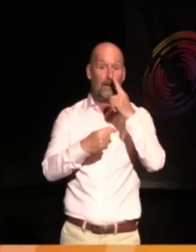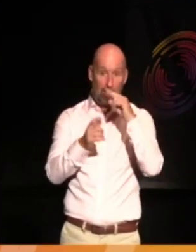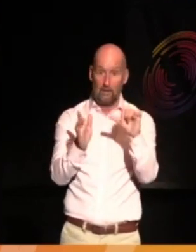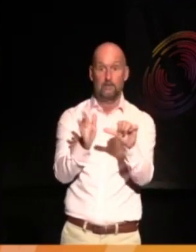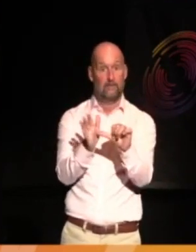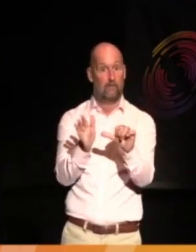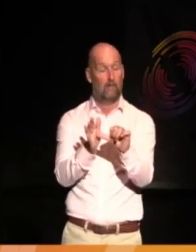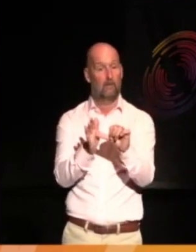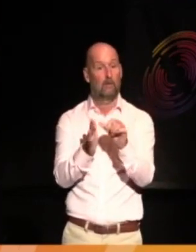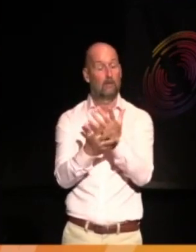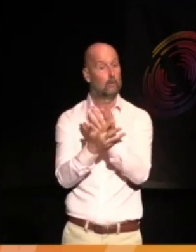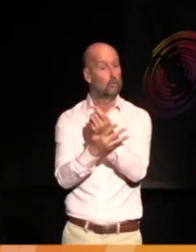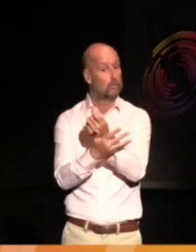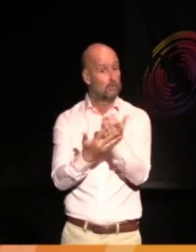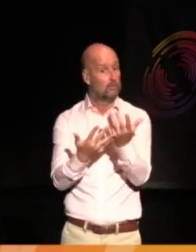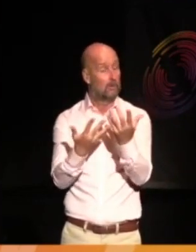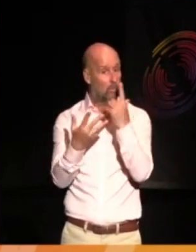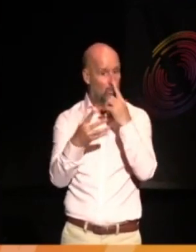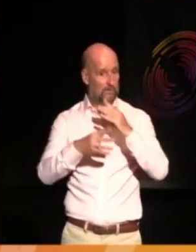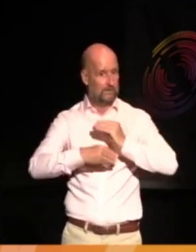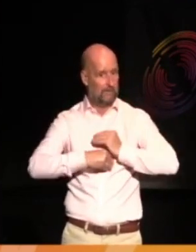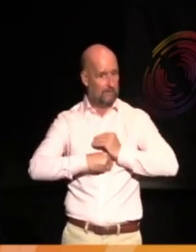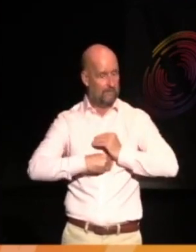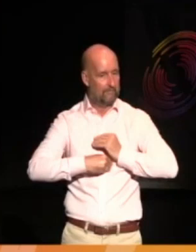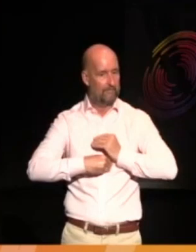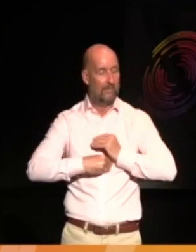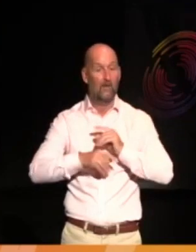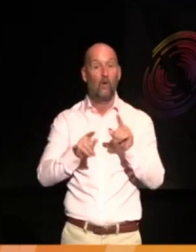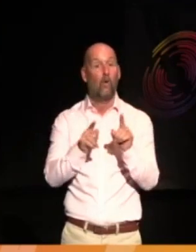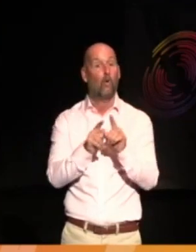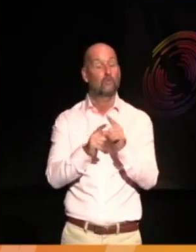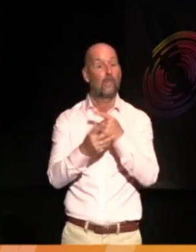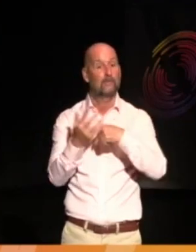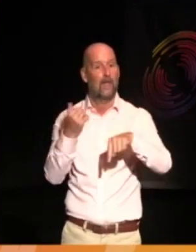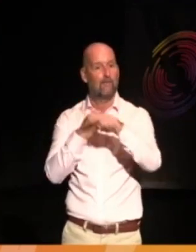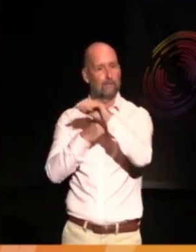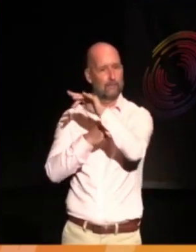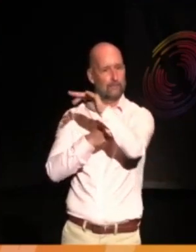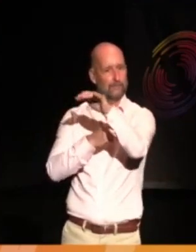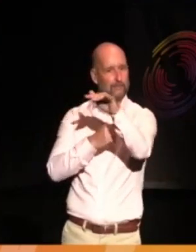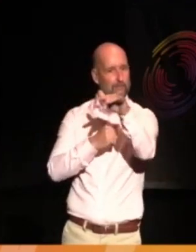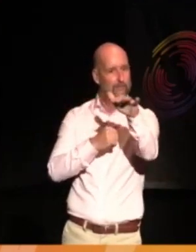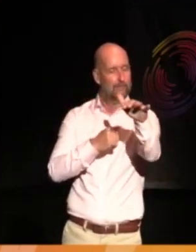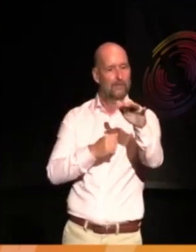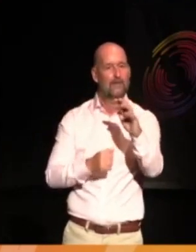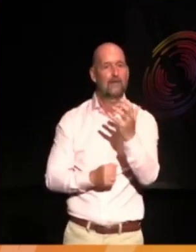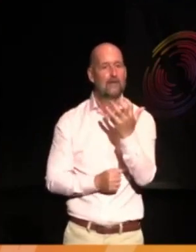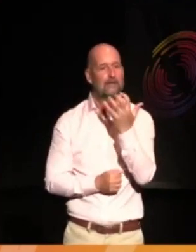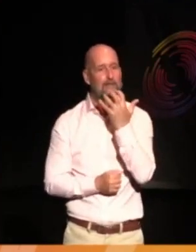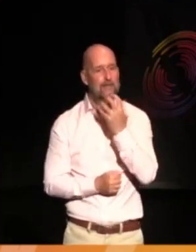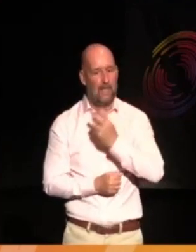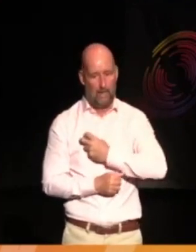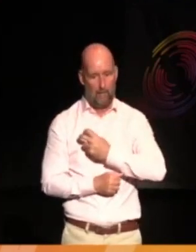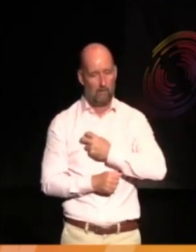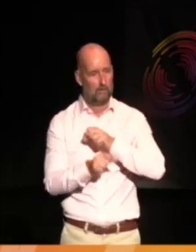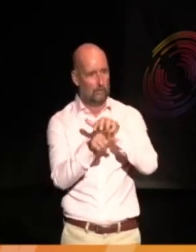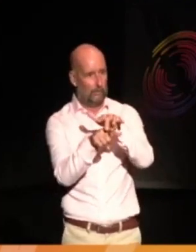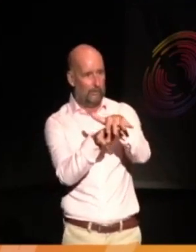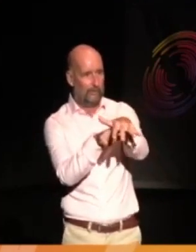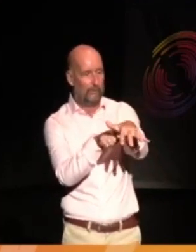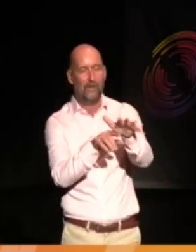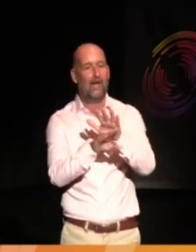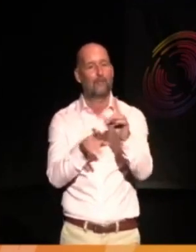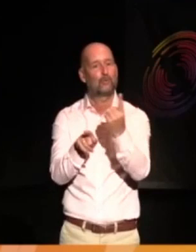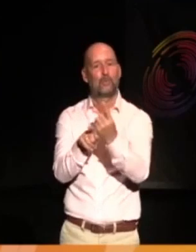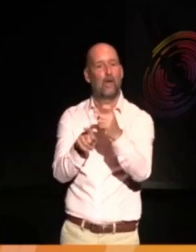for it. And there are an army of scaremongers out there. Yeah. I'm not talking about Corbyn anymore, so